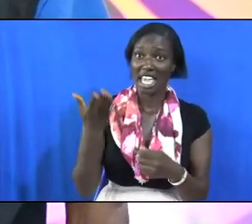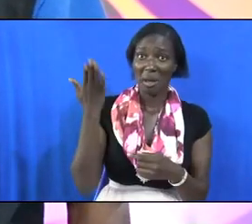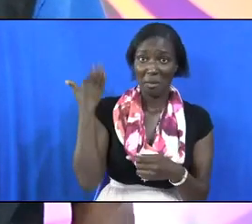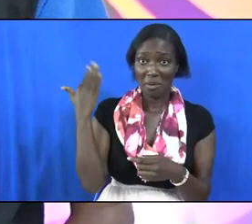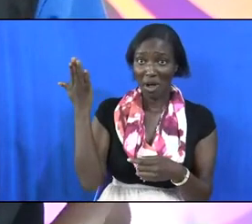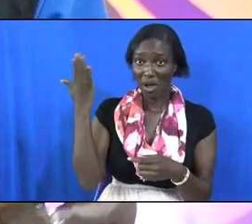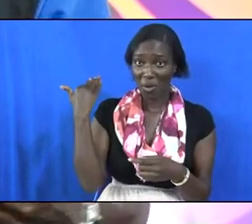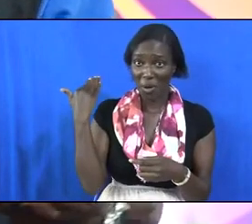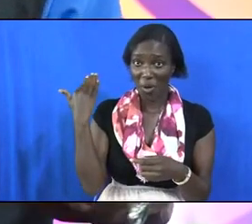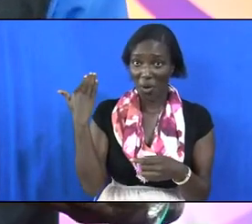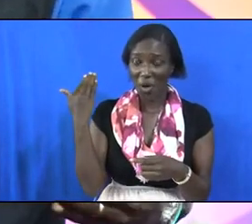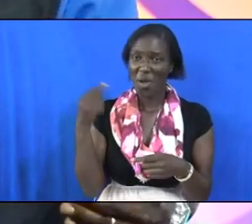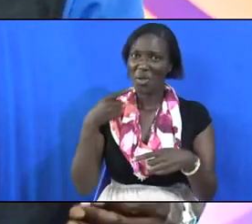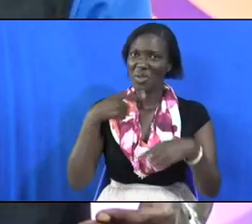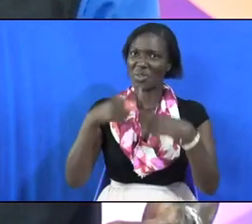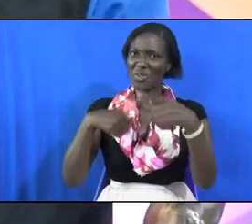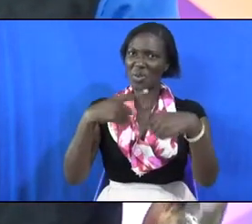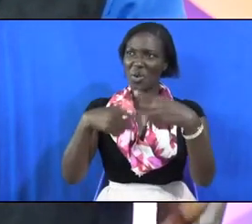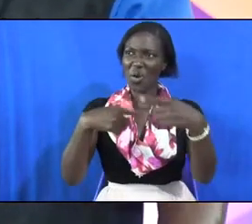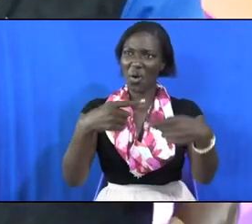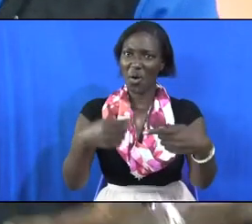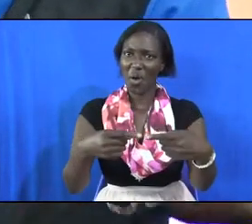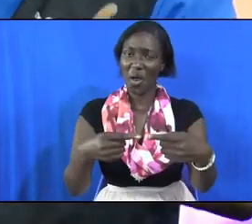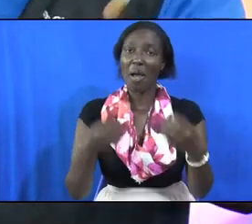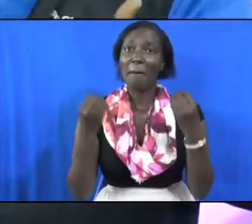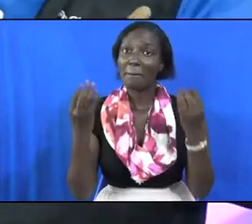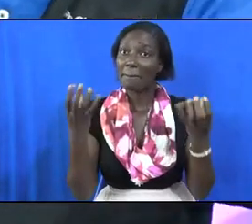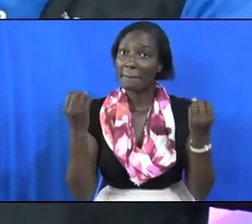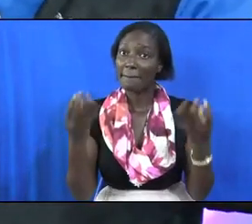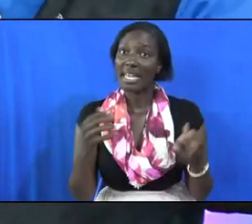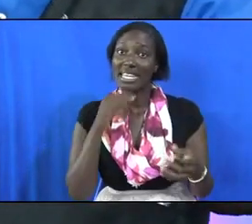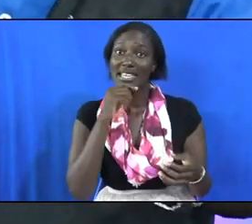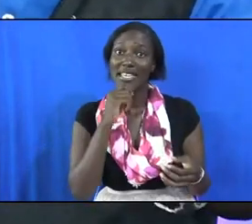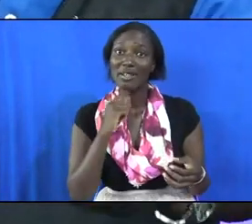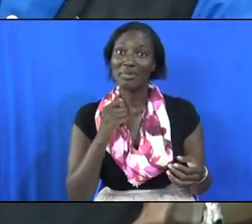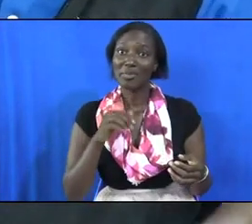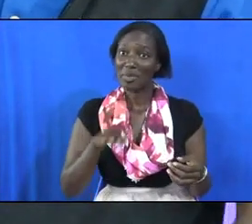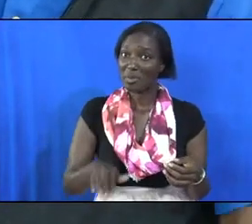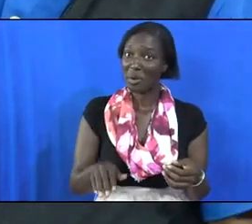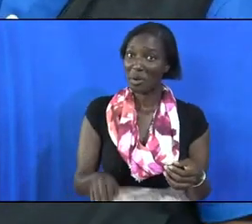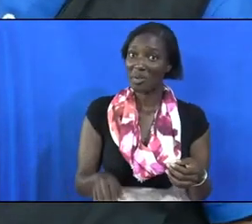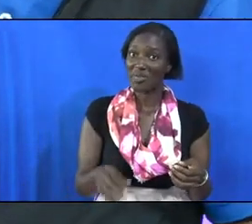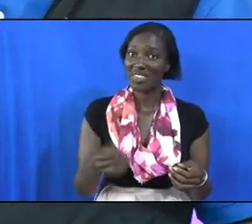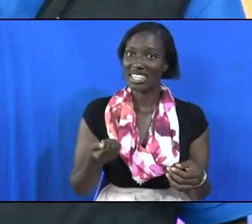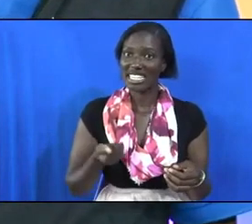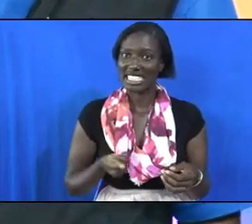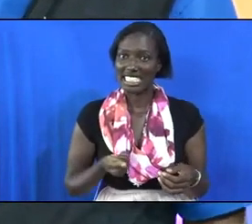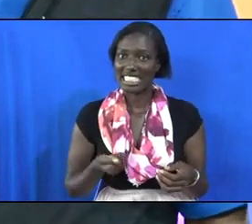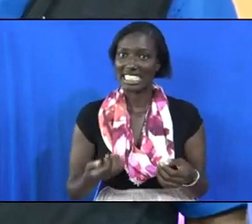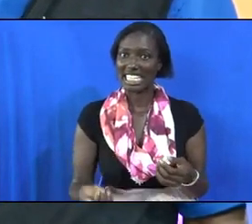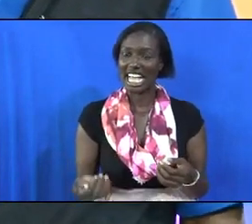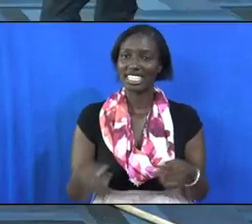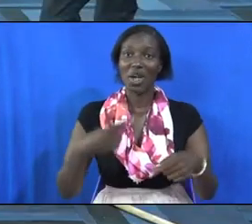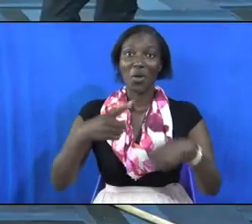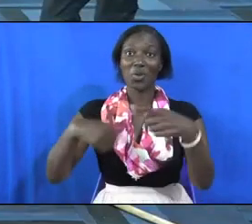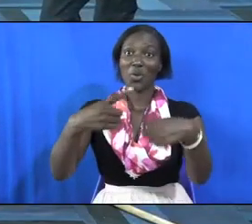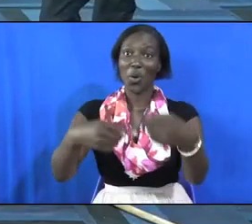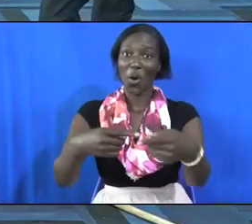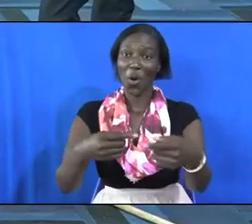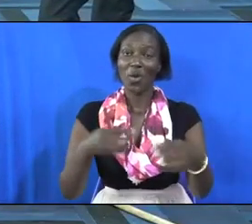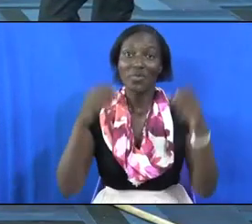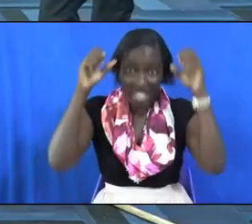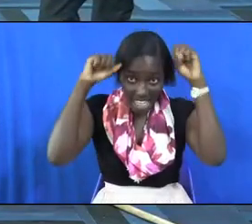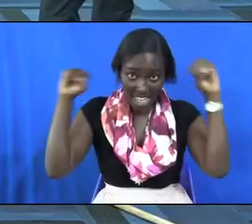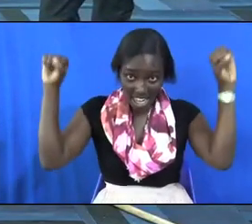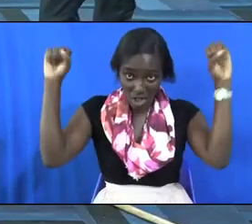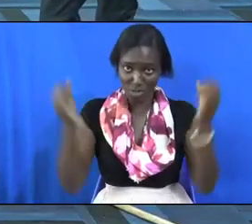we used to go boys and girls and many boys and young men to take the cows to the bath.